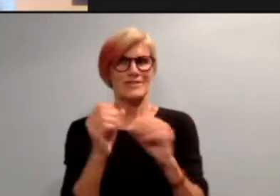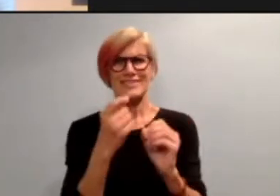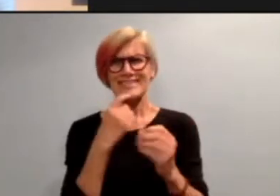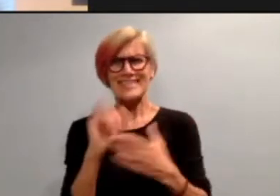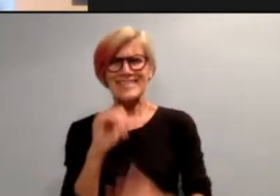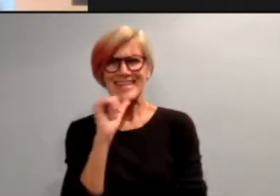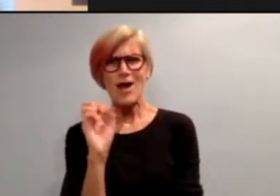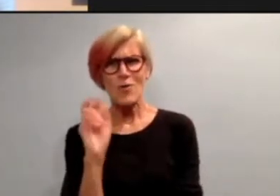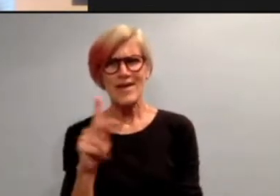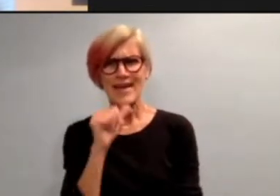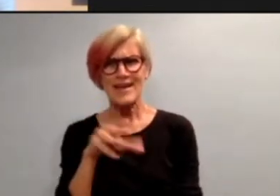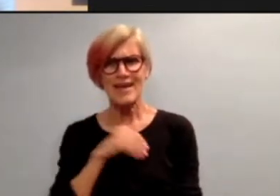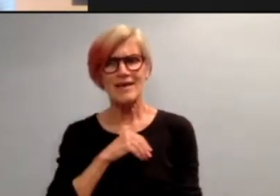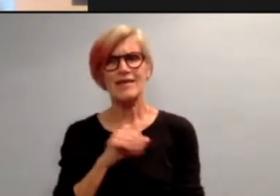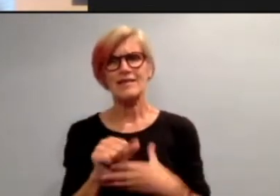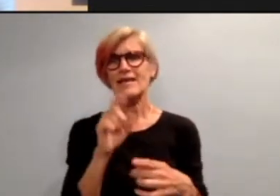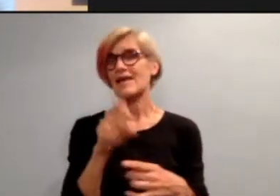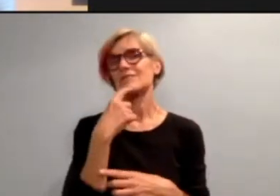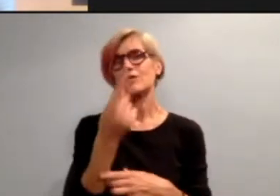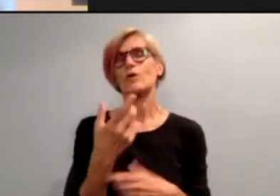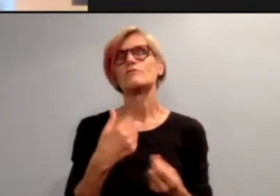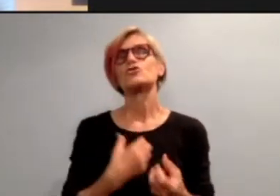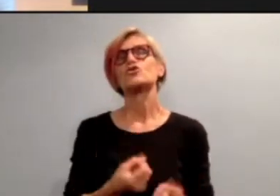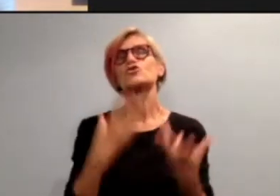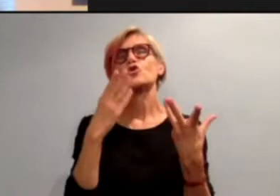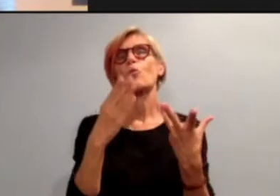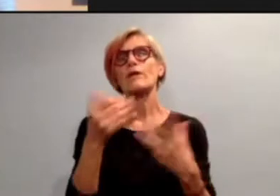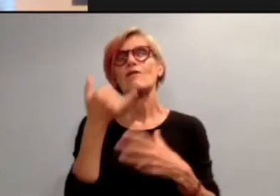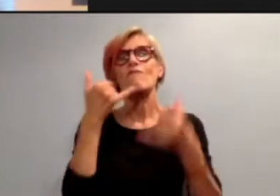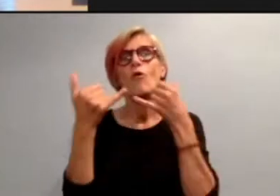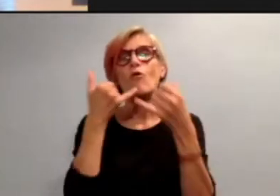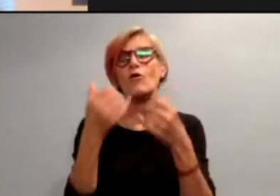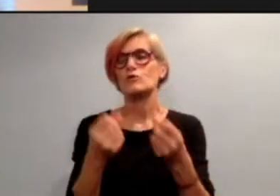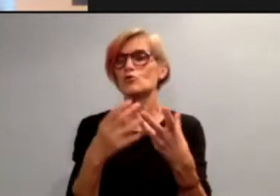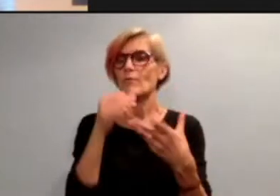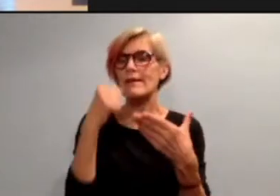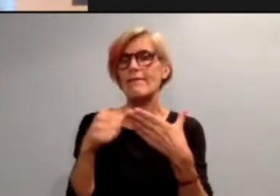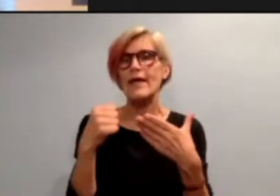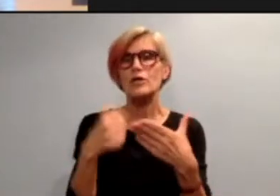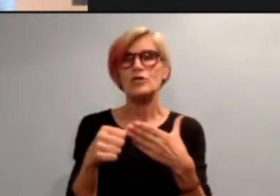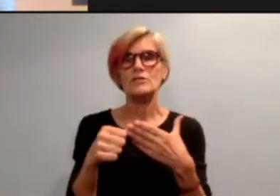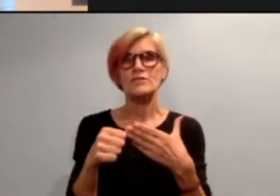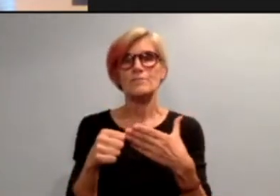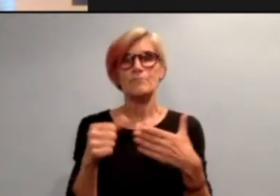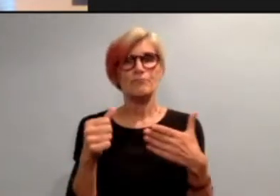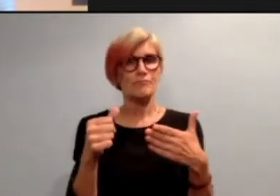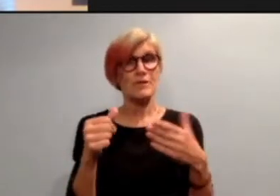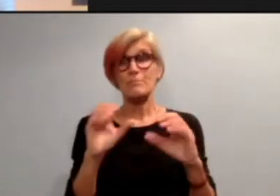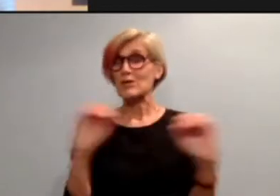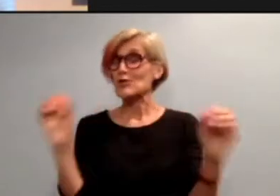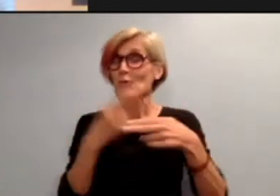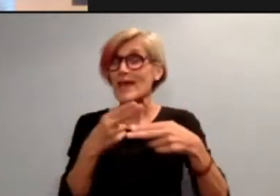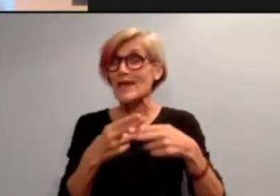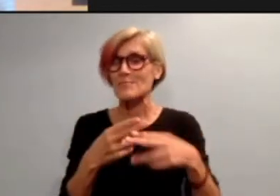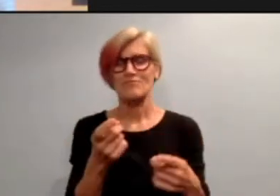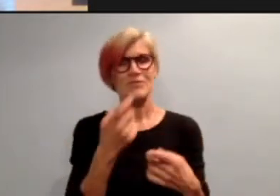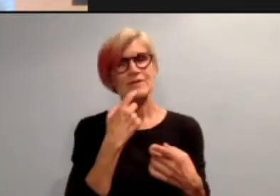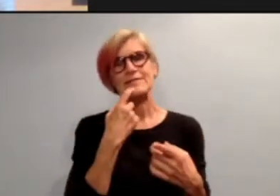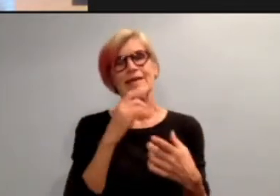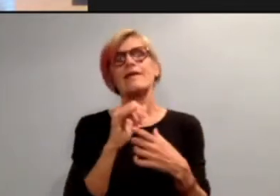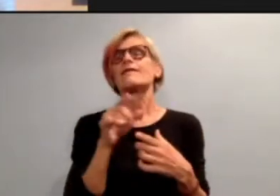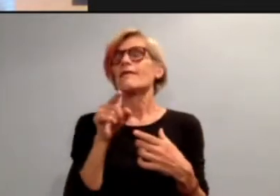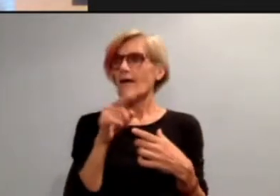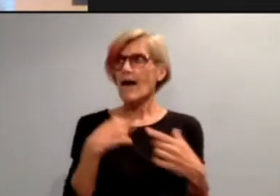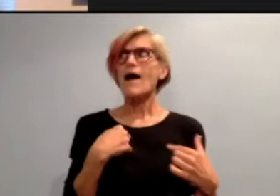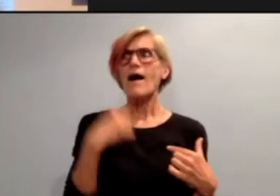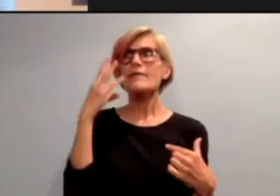you, we had so many anonymous phone calls, anonymous letters come in to share with us that they too have experienced it and